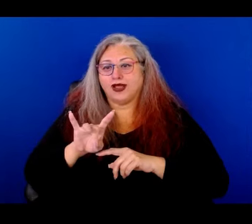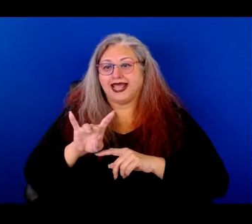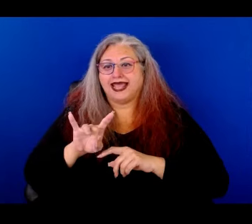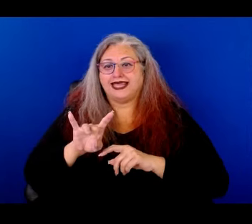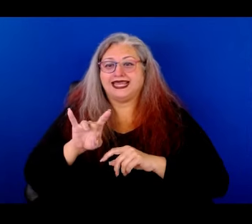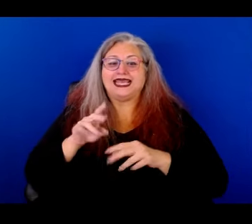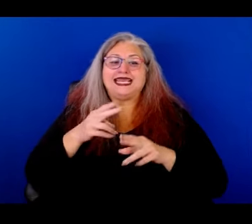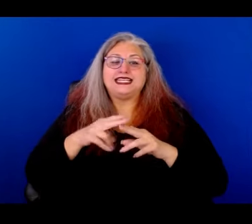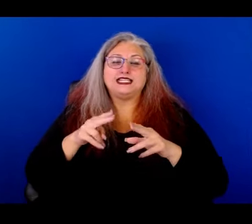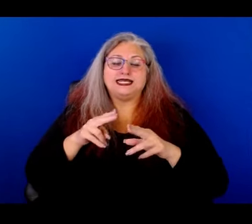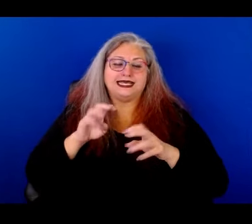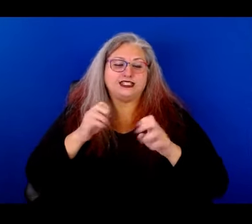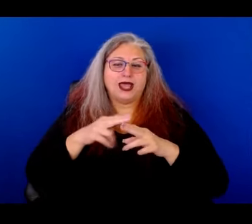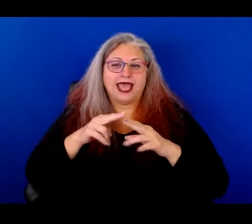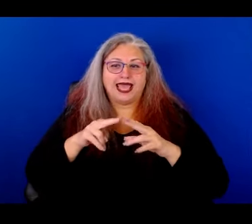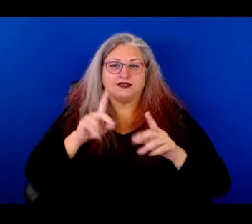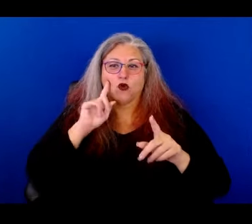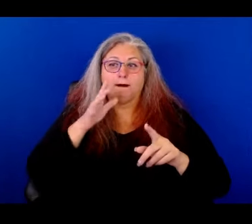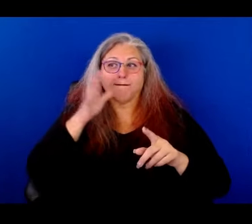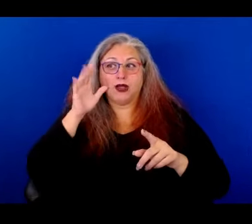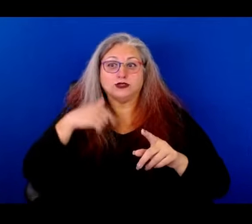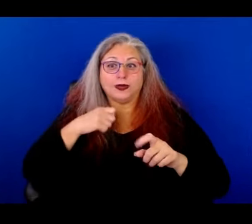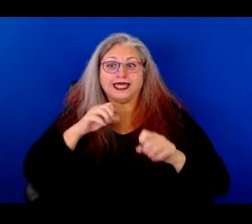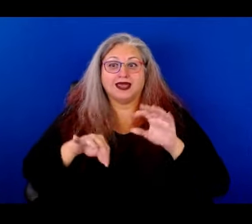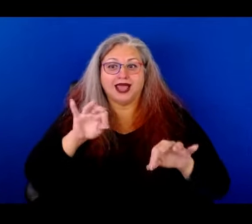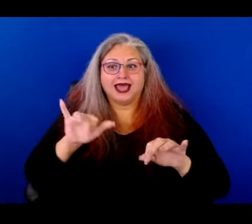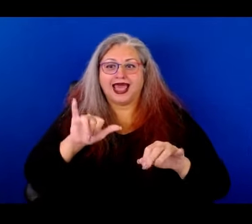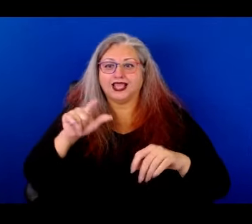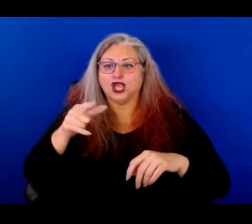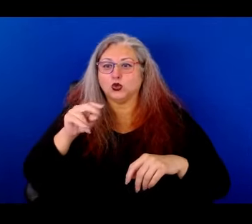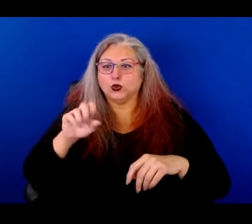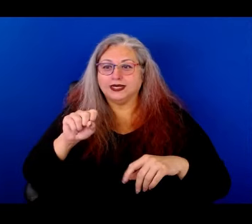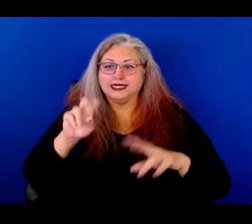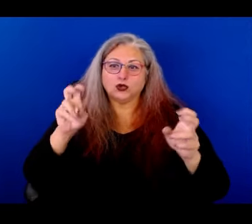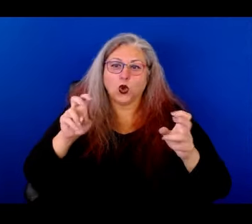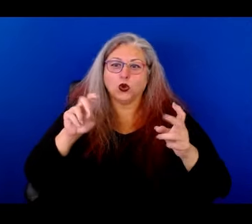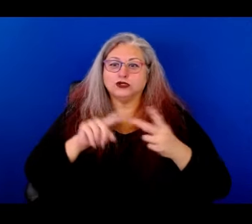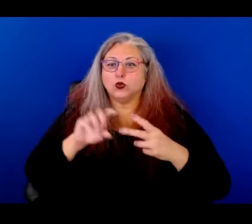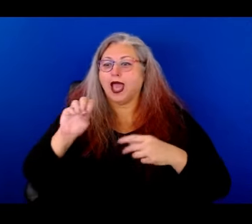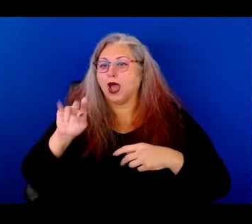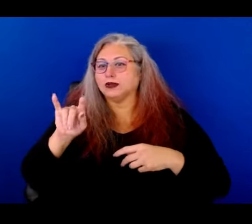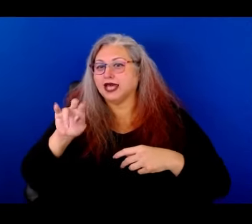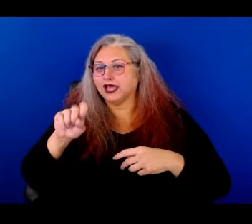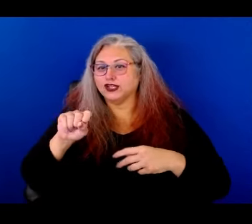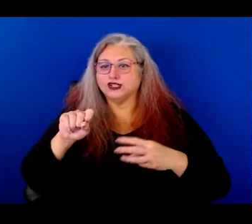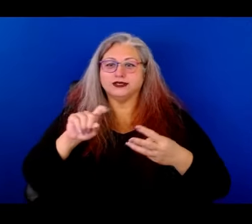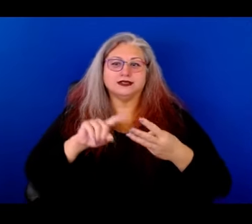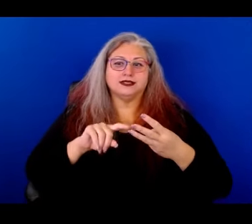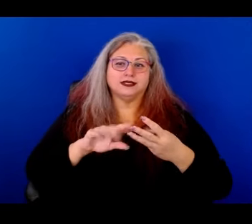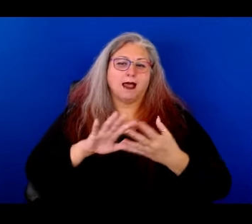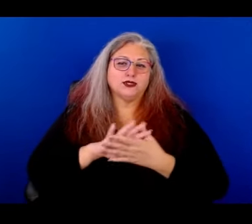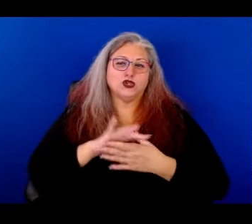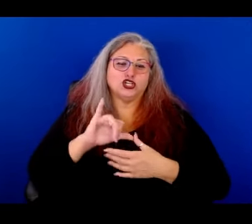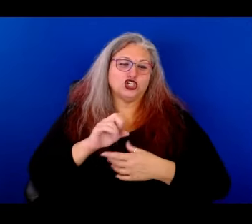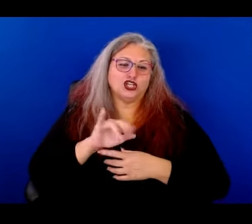Easter eggs for parents my age to find, from like Goonies quotes to The Outsiders to like obscure